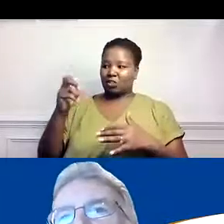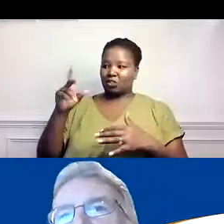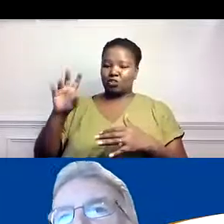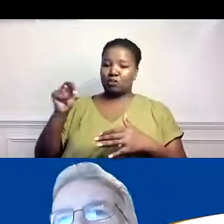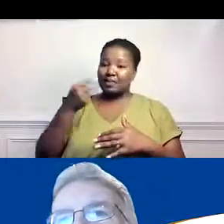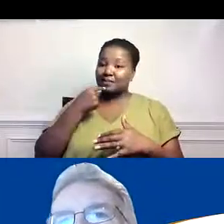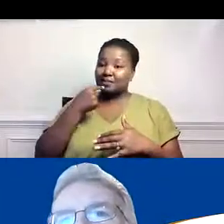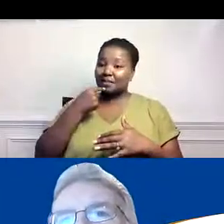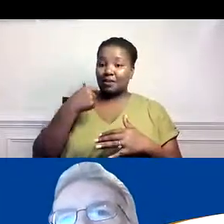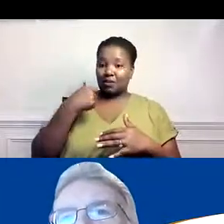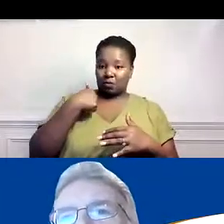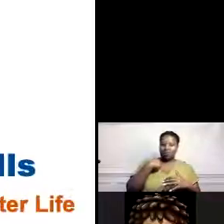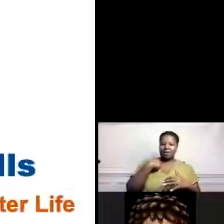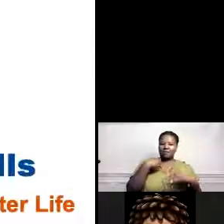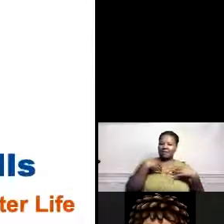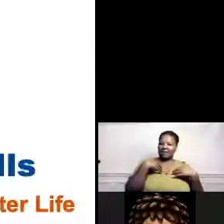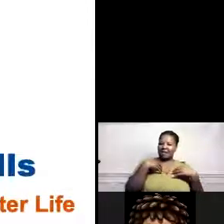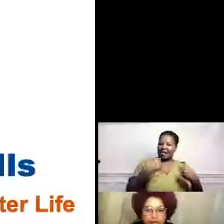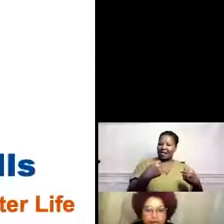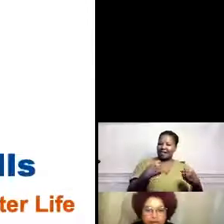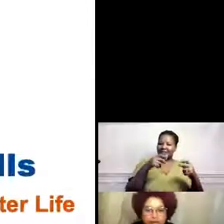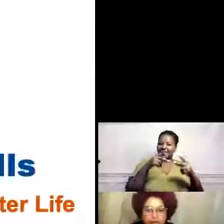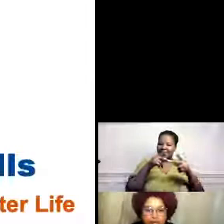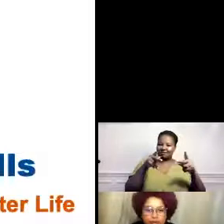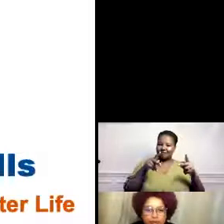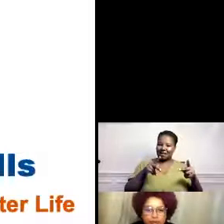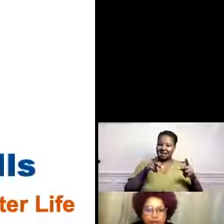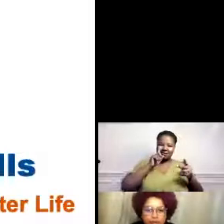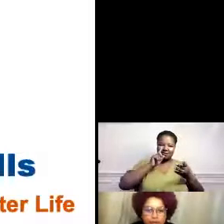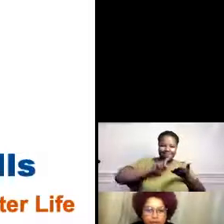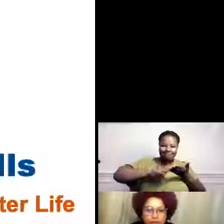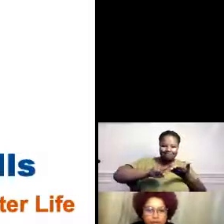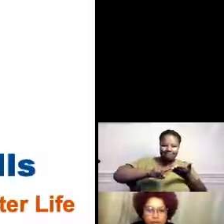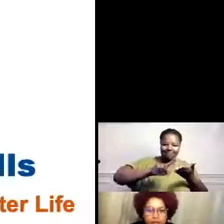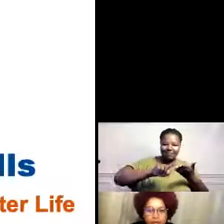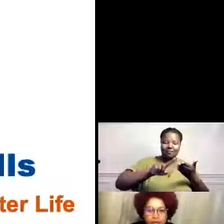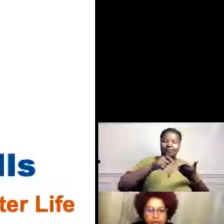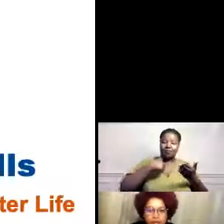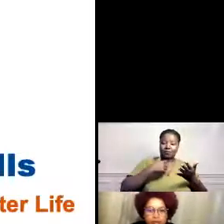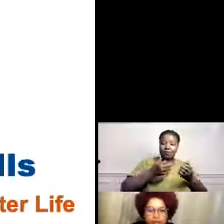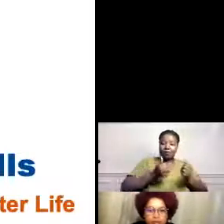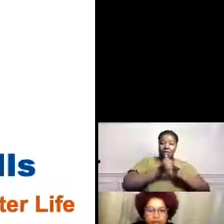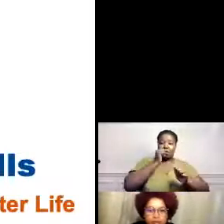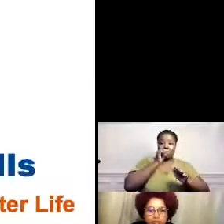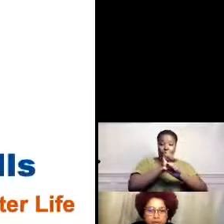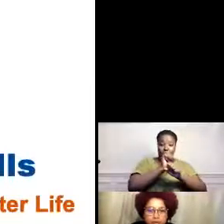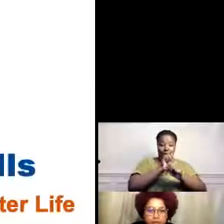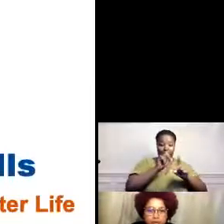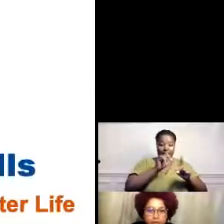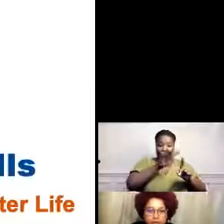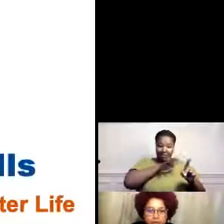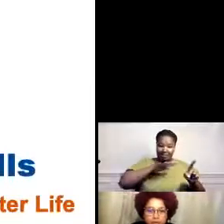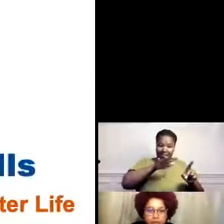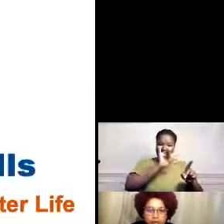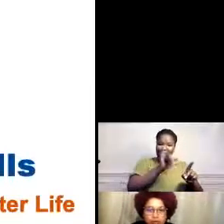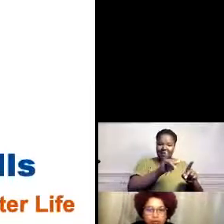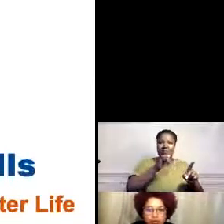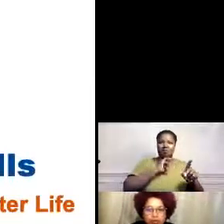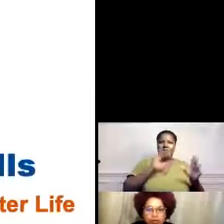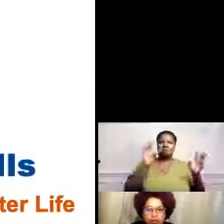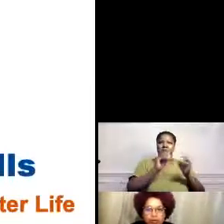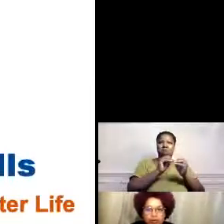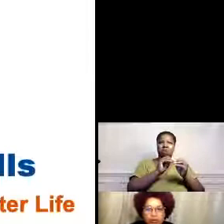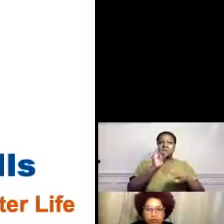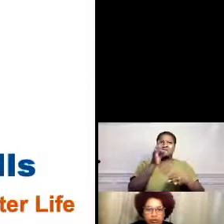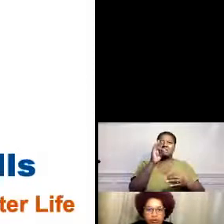Healthy Places Index, and we had a large amount of individuals who reside in those particular areas. We serve over